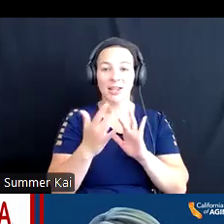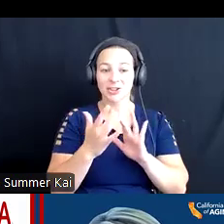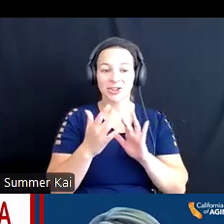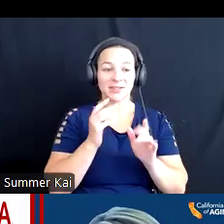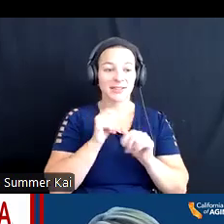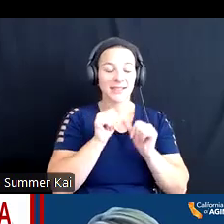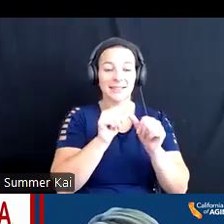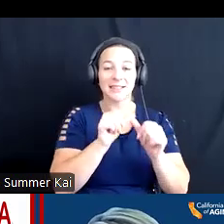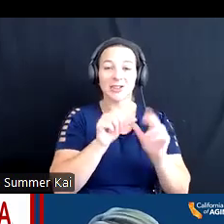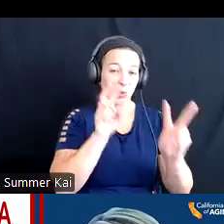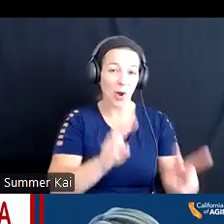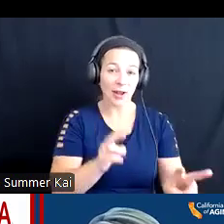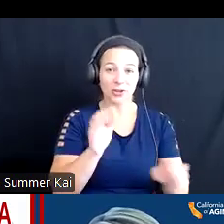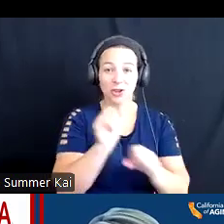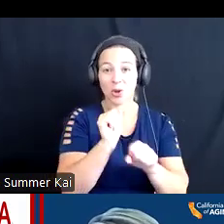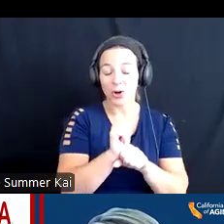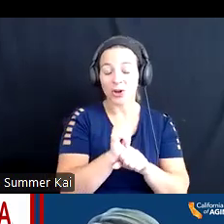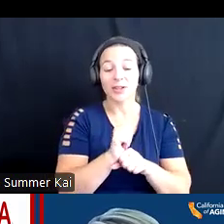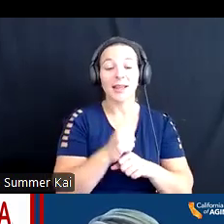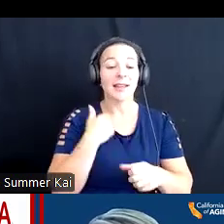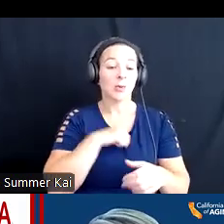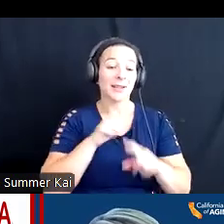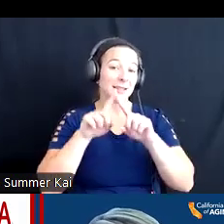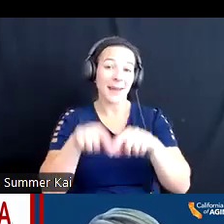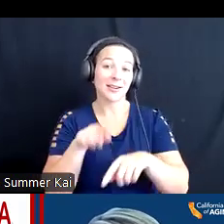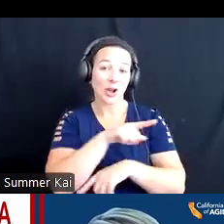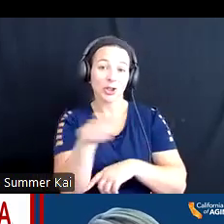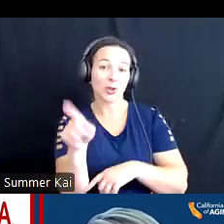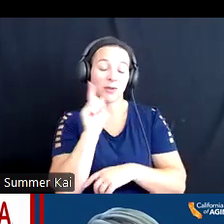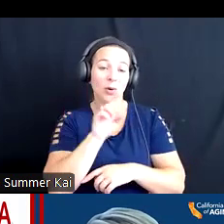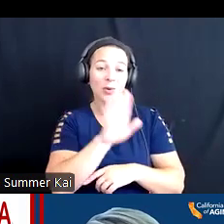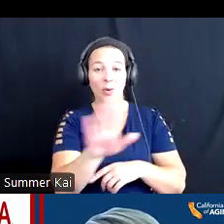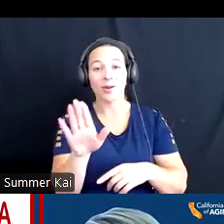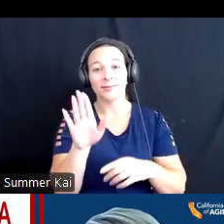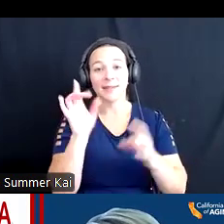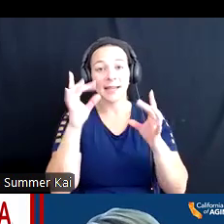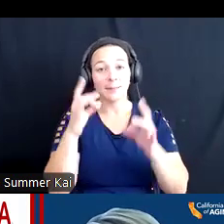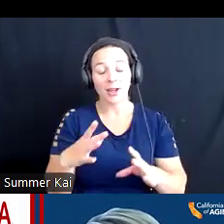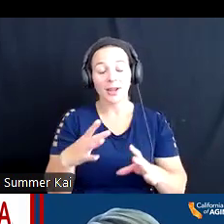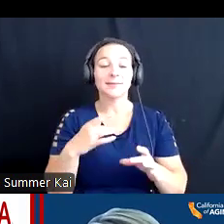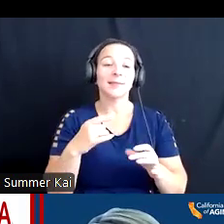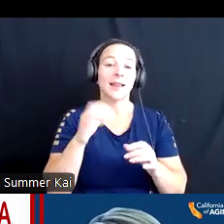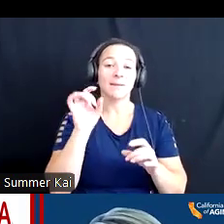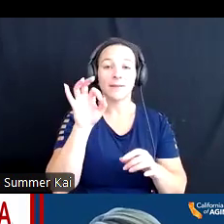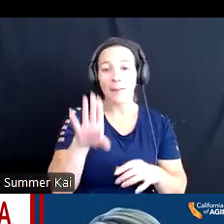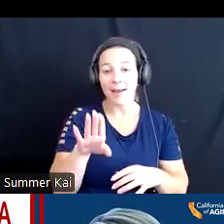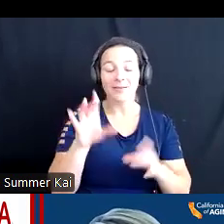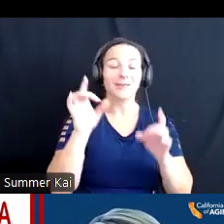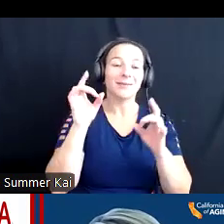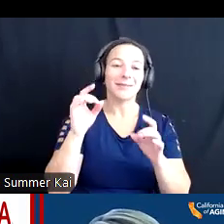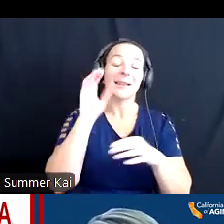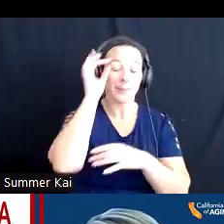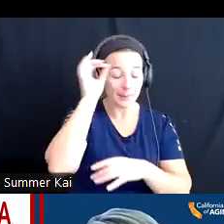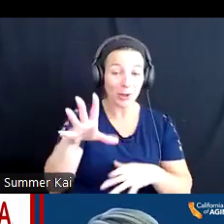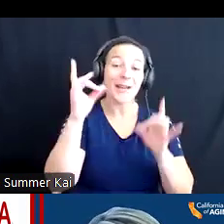that is underway, and we rely on all of you for your input and feedback. So a big thank you to our team here at